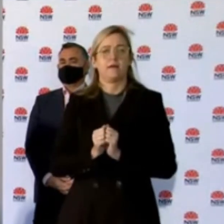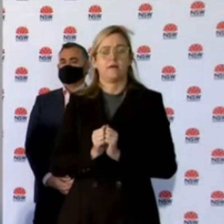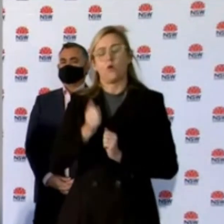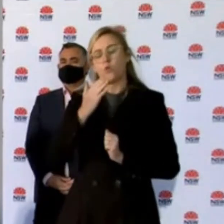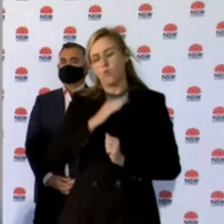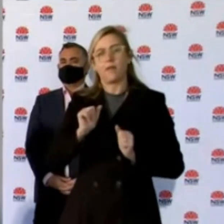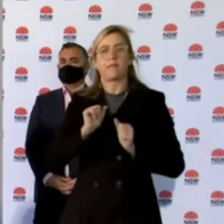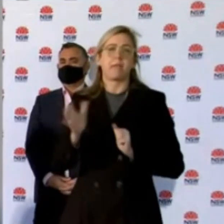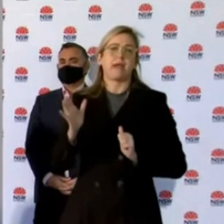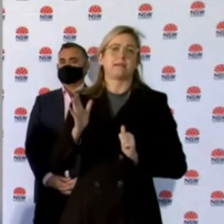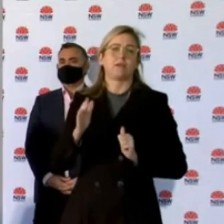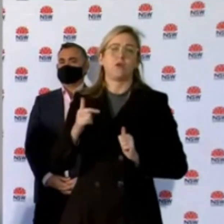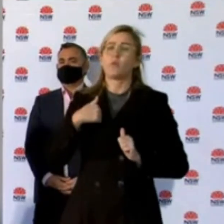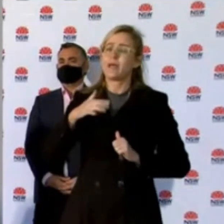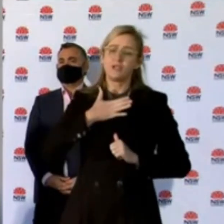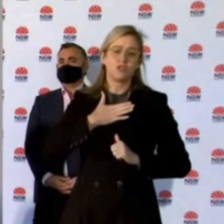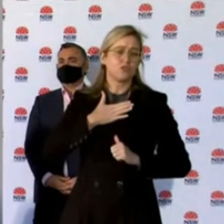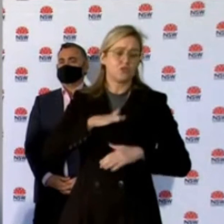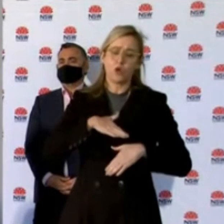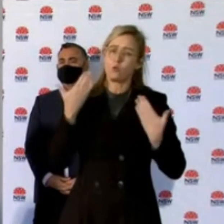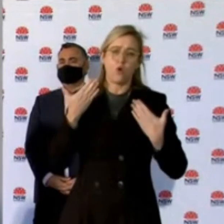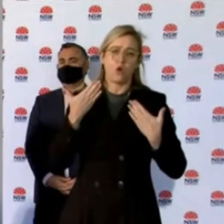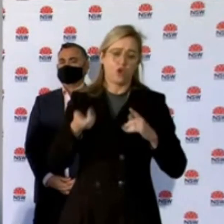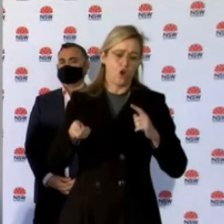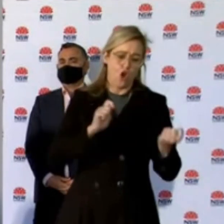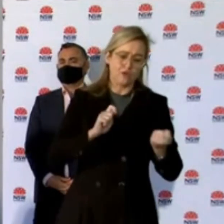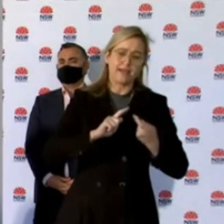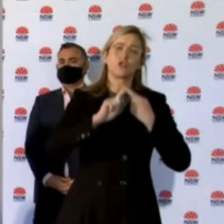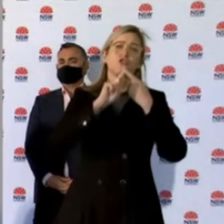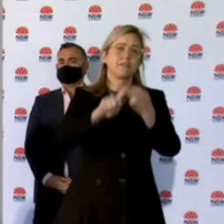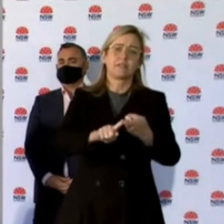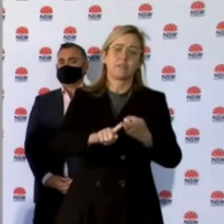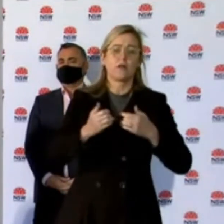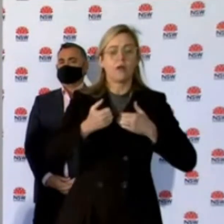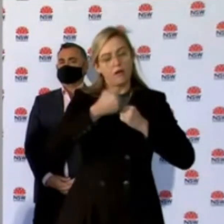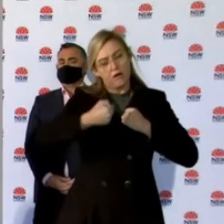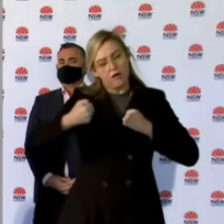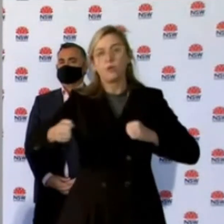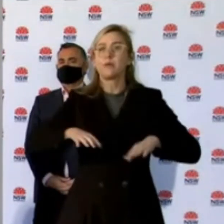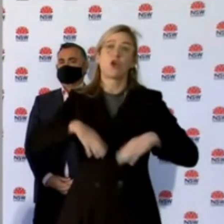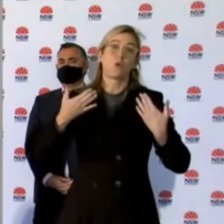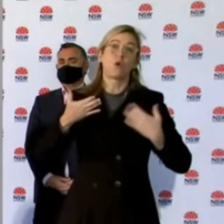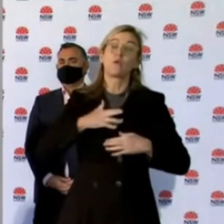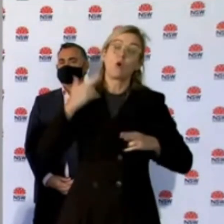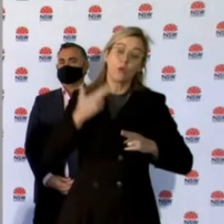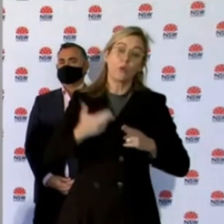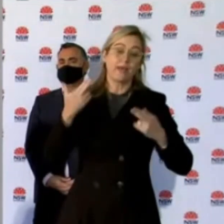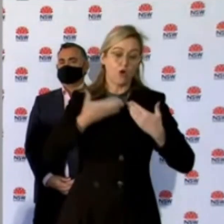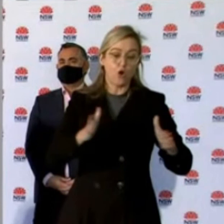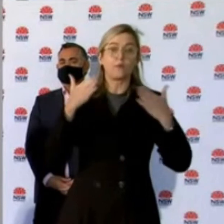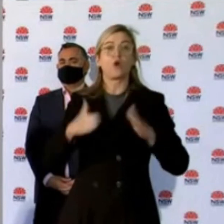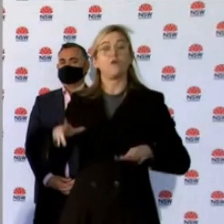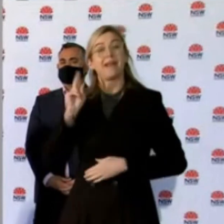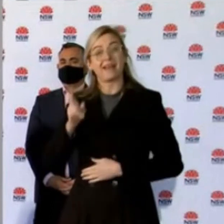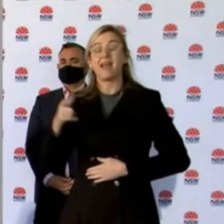lockdown prolonged longer than it needs to go. All of us want to get out of this as soon as possible, and that's why, can I say, that we're